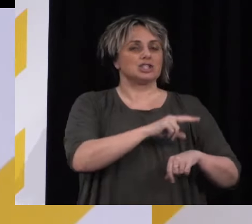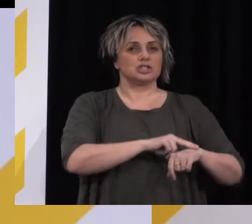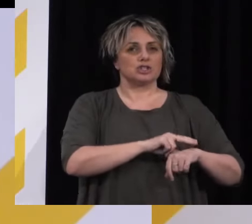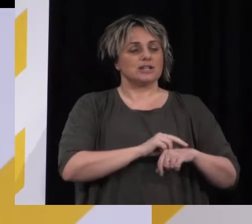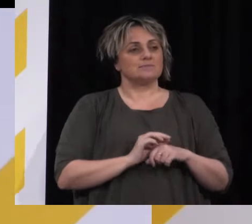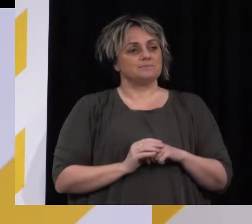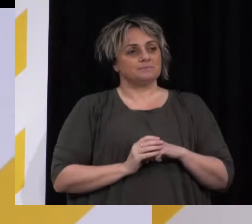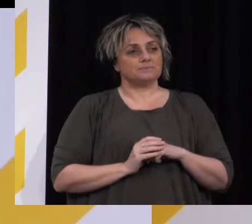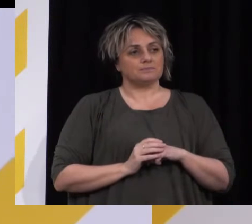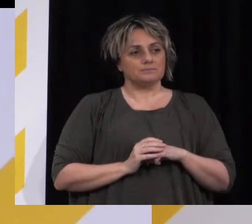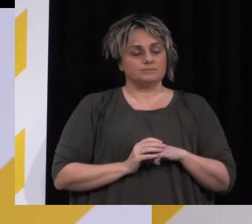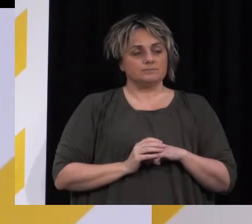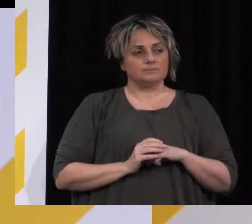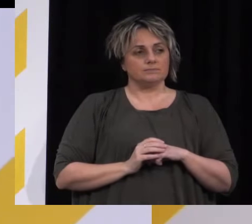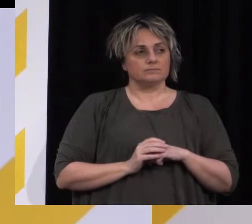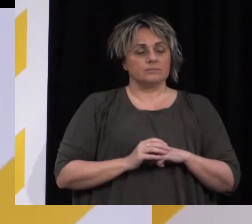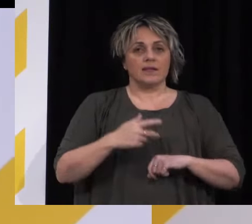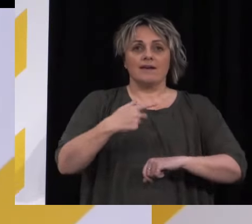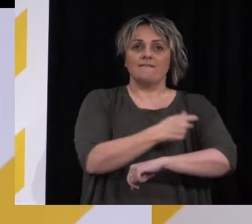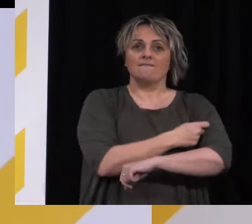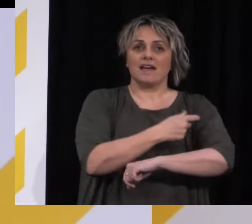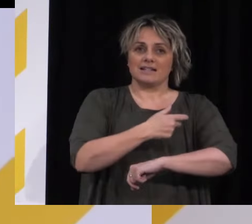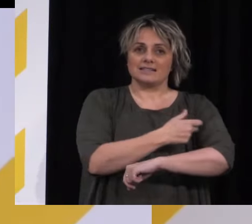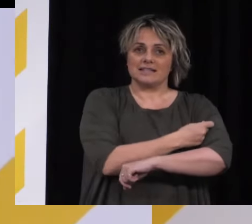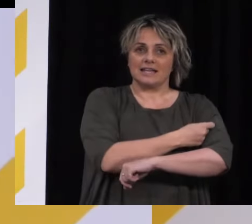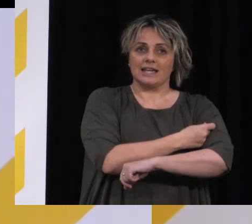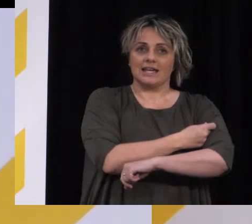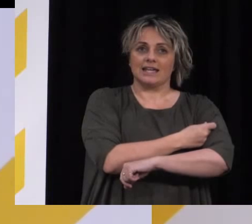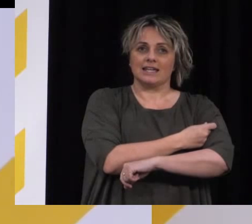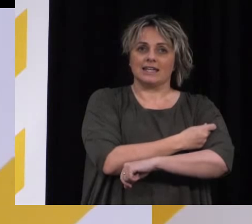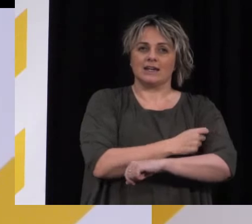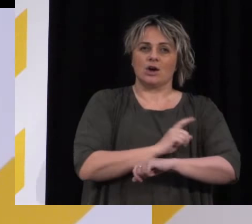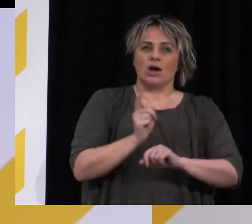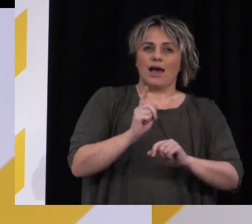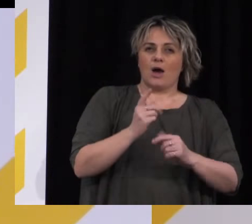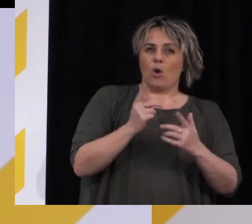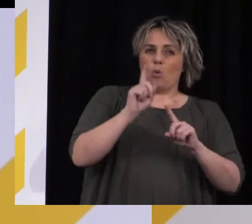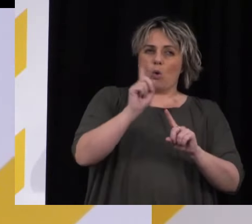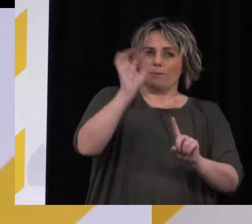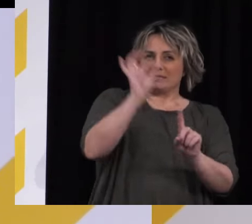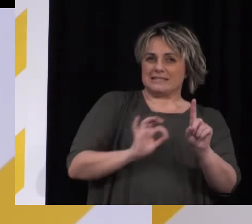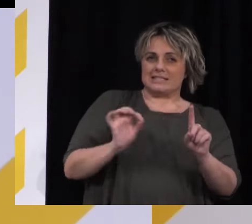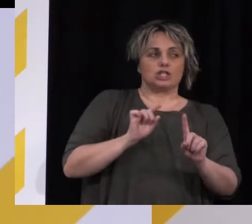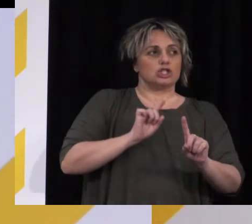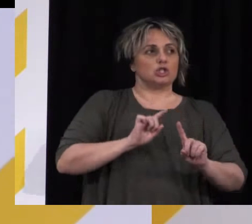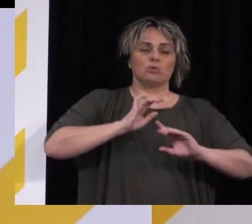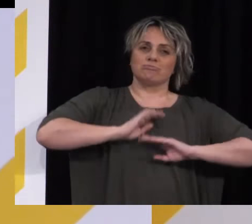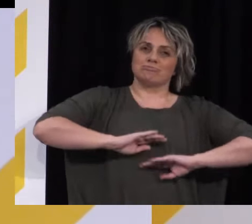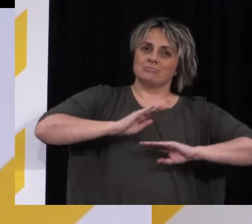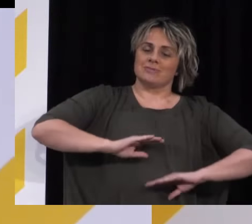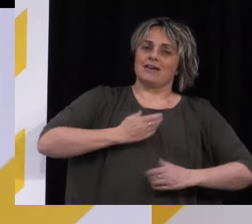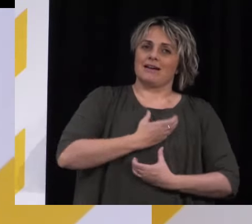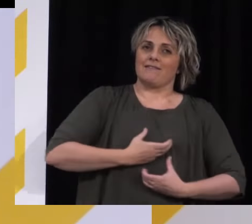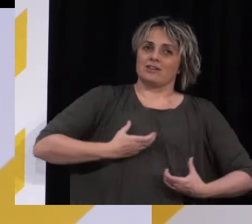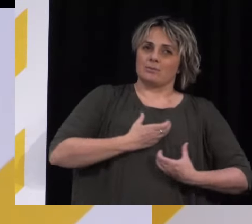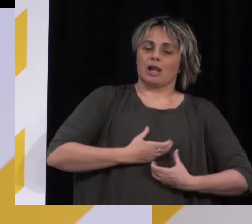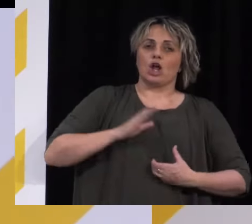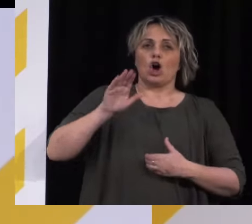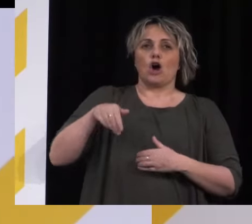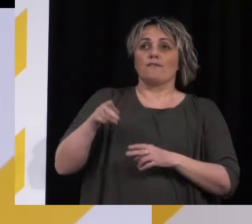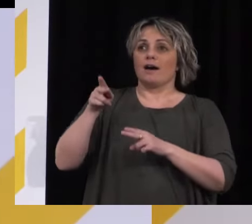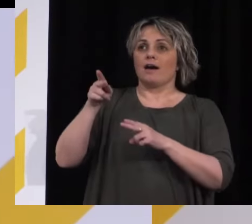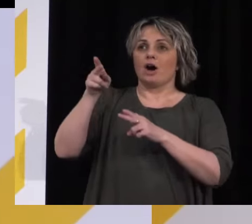the level of vaccination rate where you would be comfortable that our ICUs and our health system could